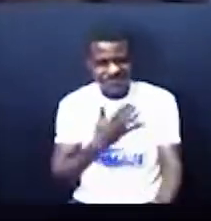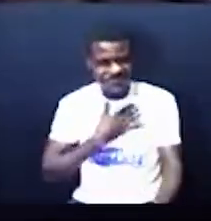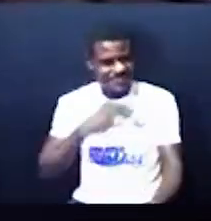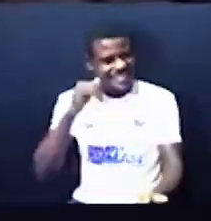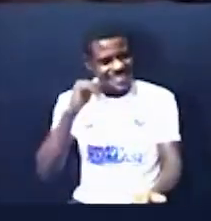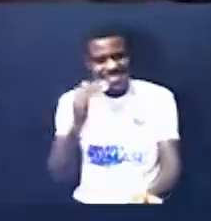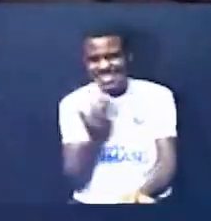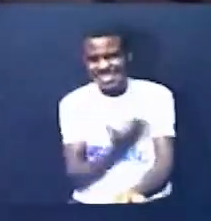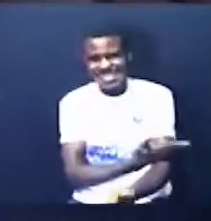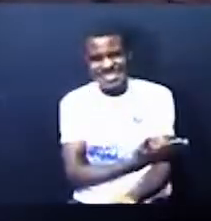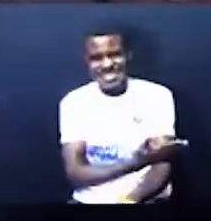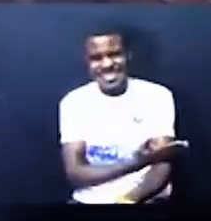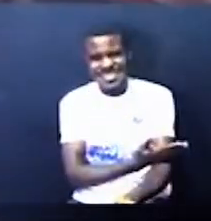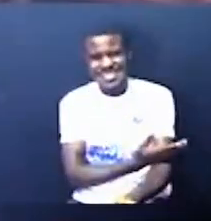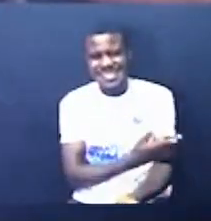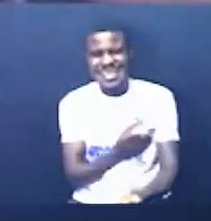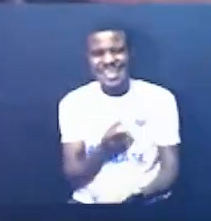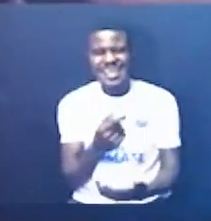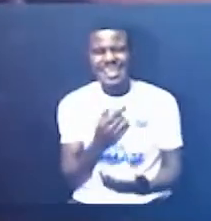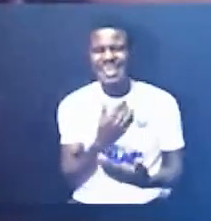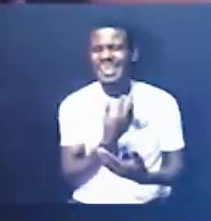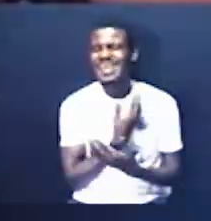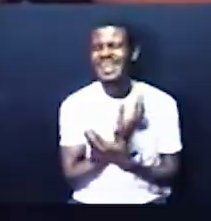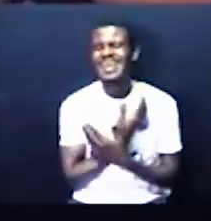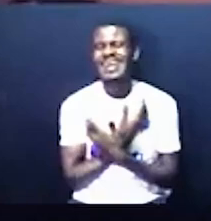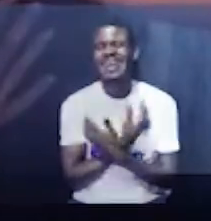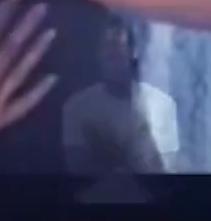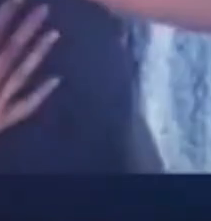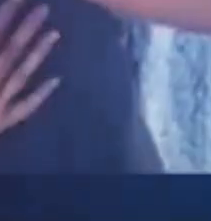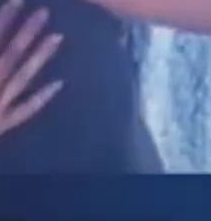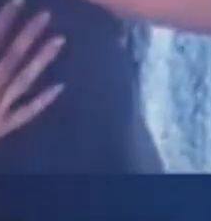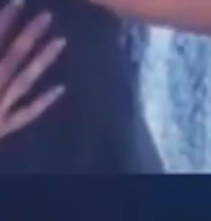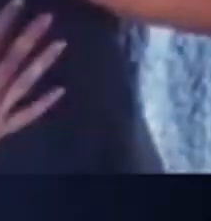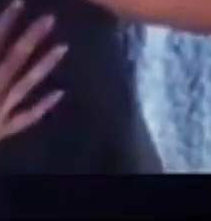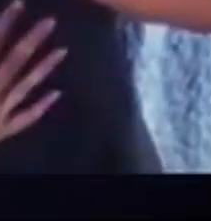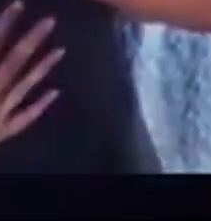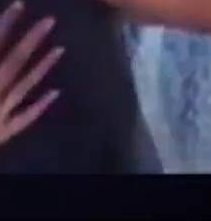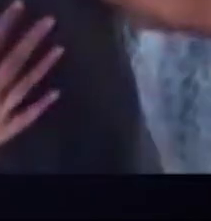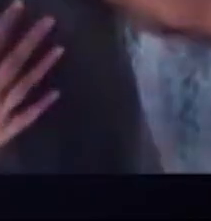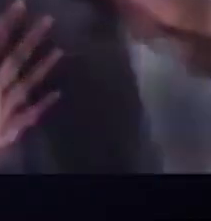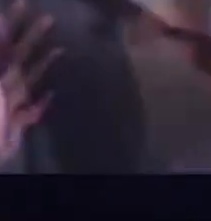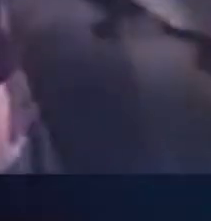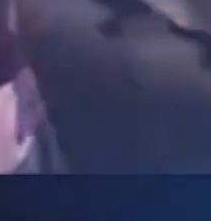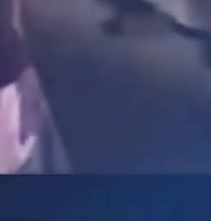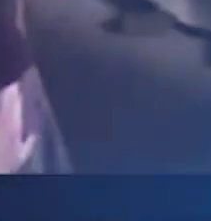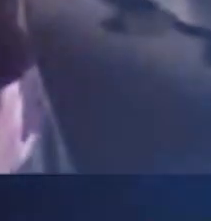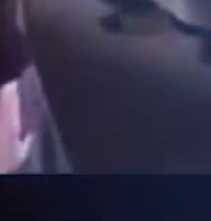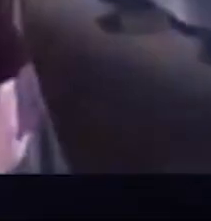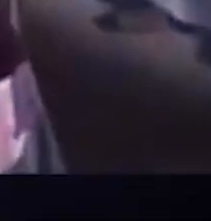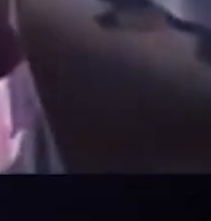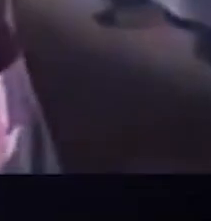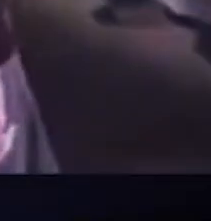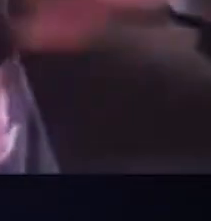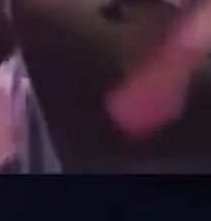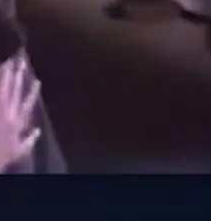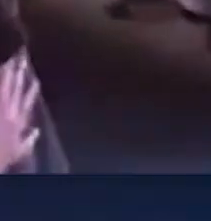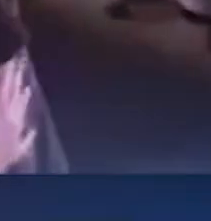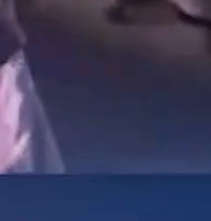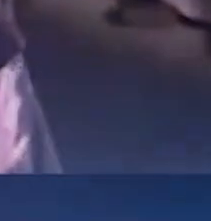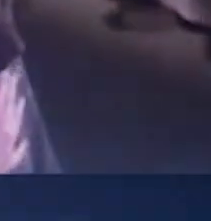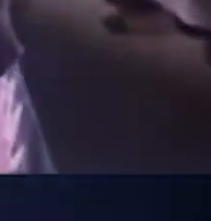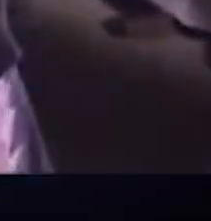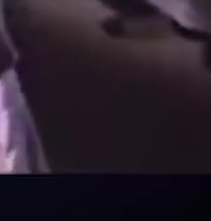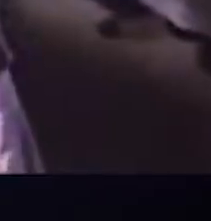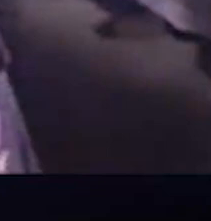baba. What a relief. Oh, wenya ne fa hudie. The fact that you are sick does not mean you are an outcast. Se